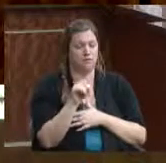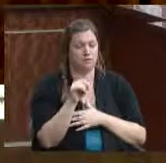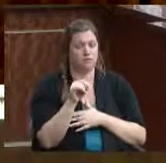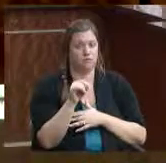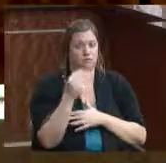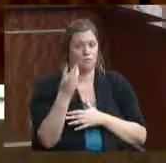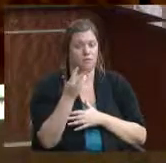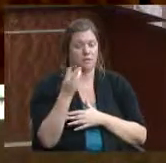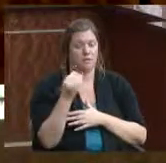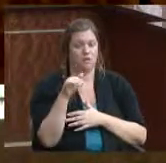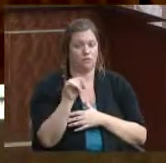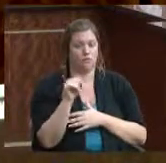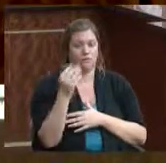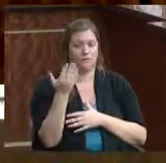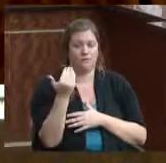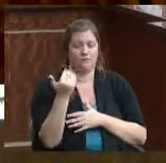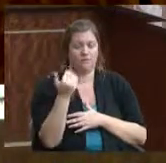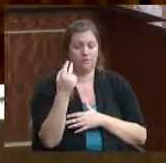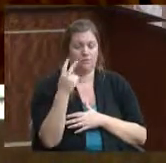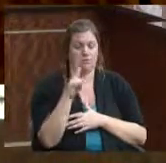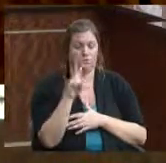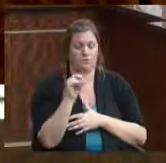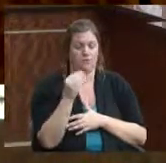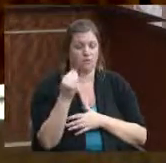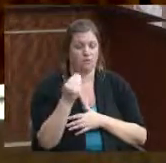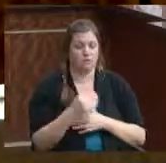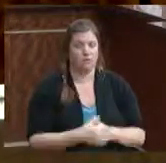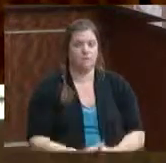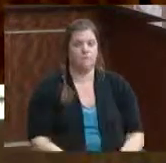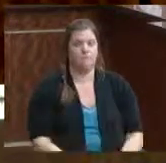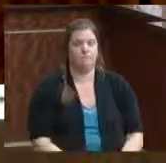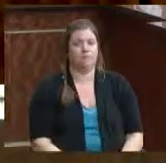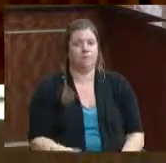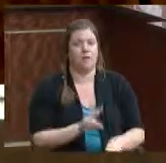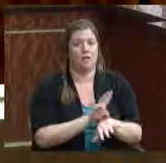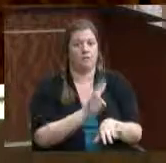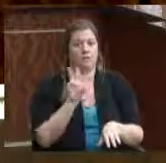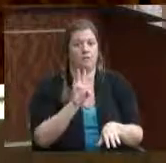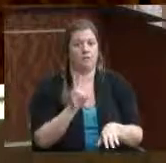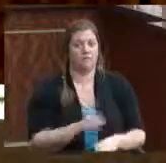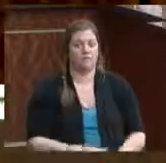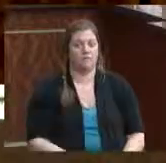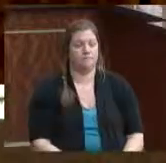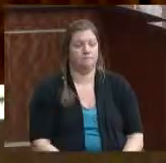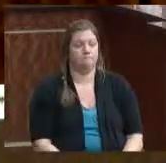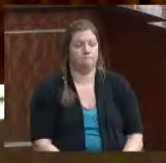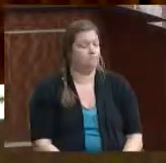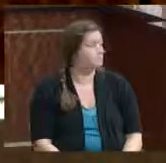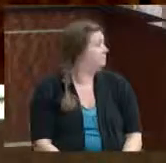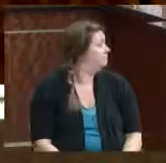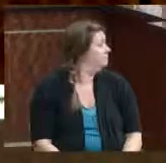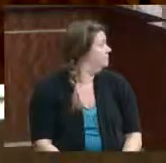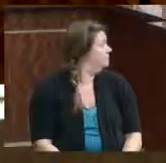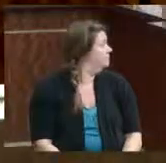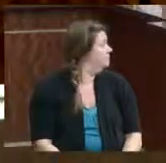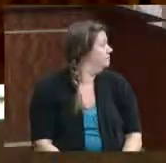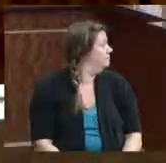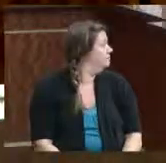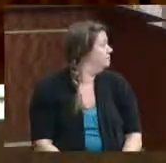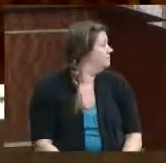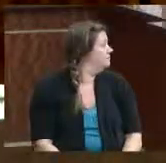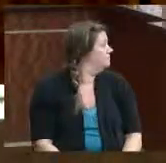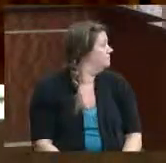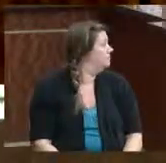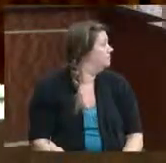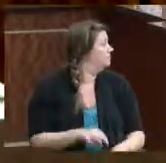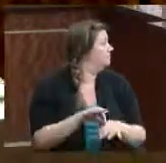on Wednesday, October 15th, 2014 at 7 o'clock p.m. Let me ask something real quick. Mayor?